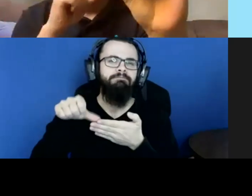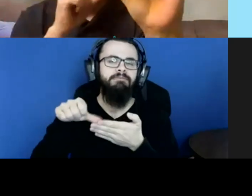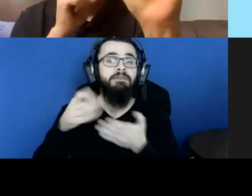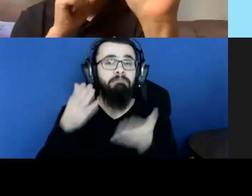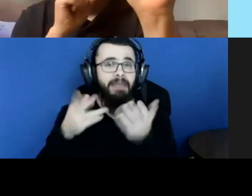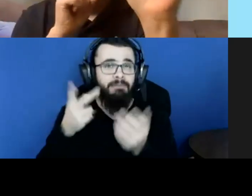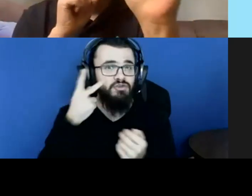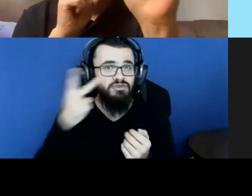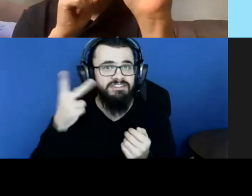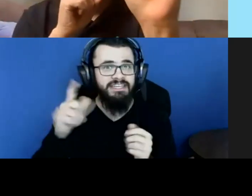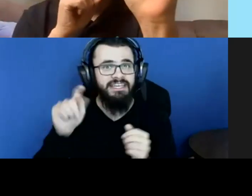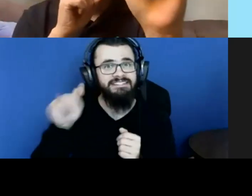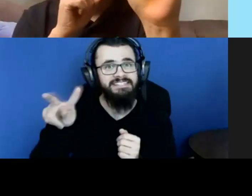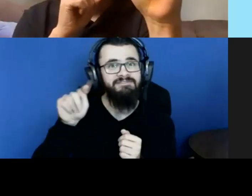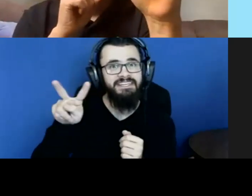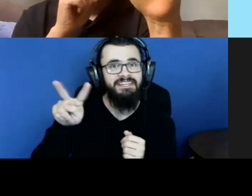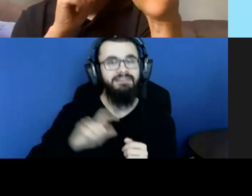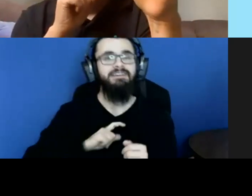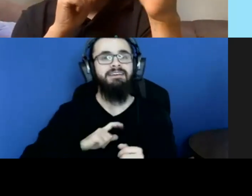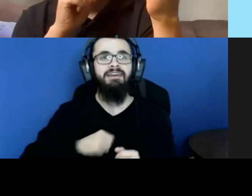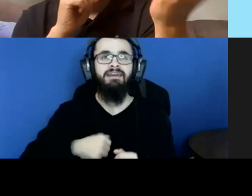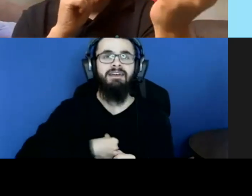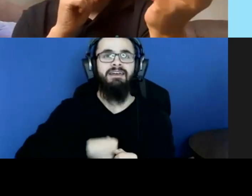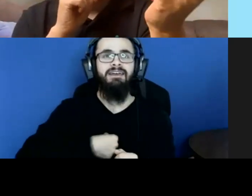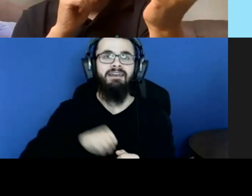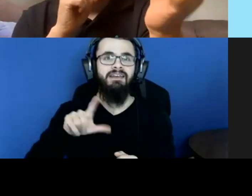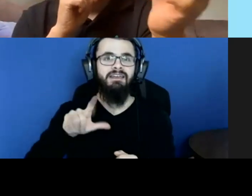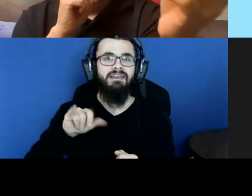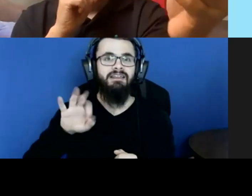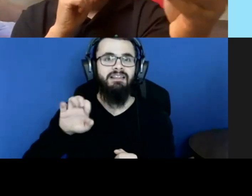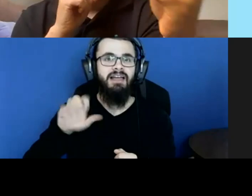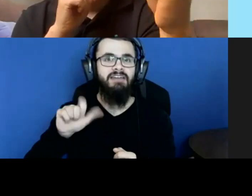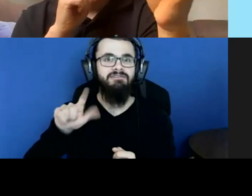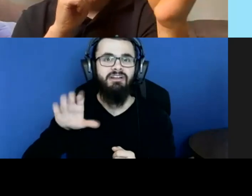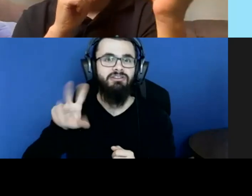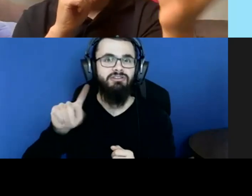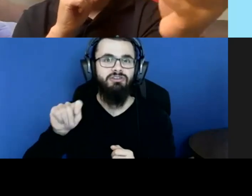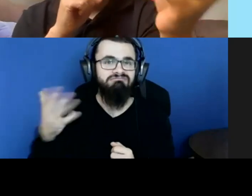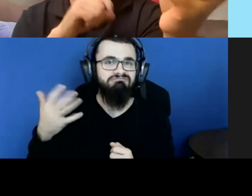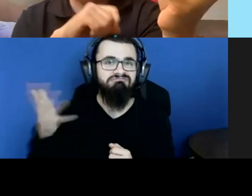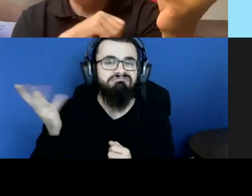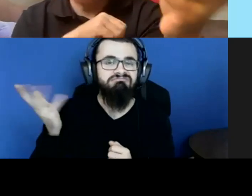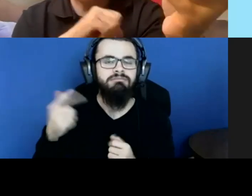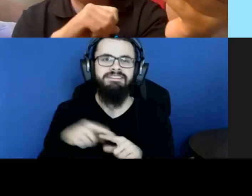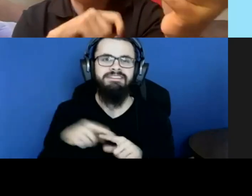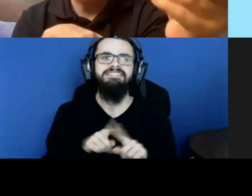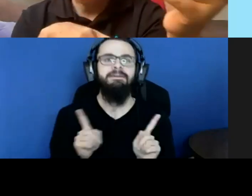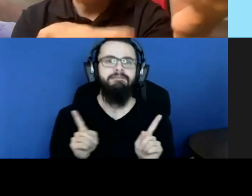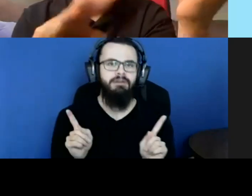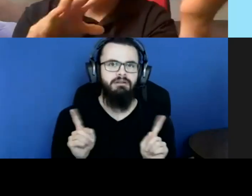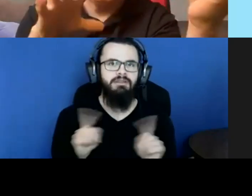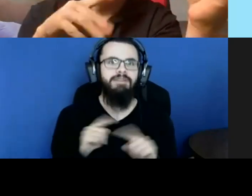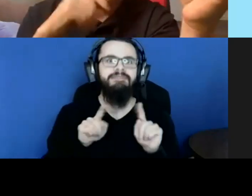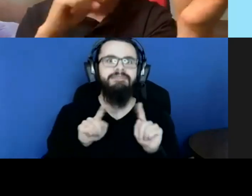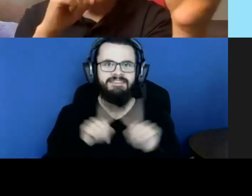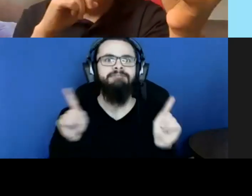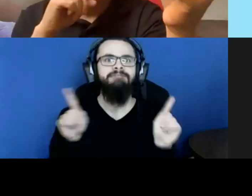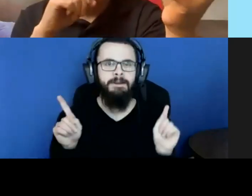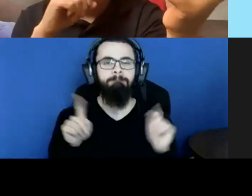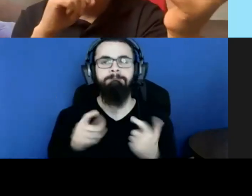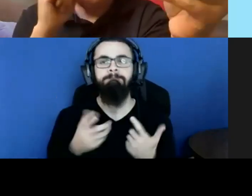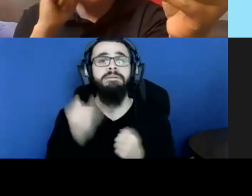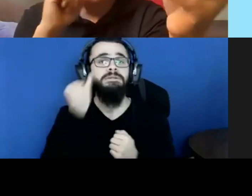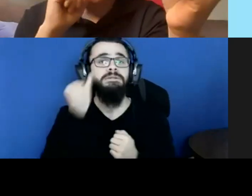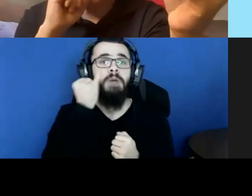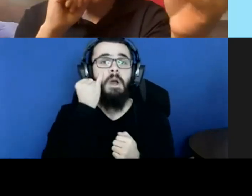TV. This button here, I can push it. Let's just say I'm walking down a neighborhood that's not kind of a